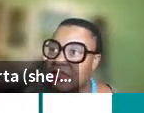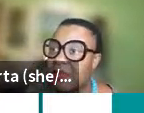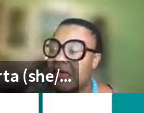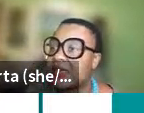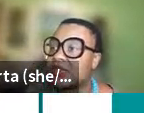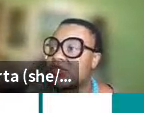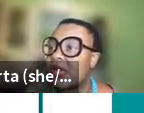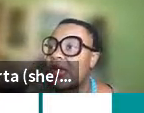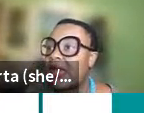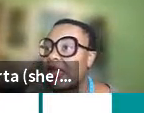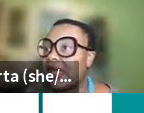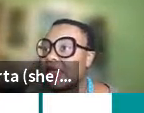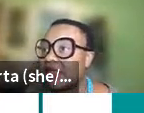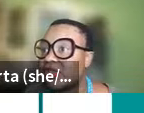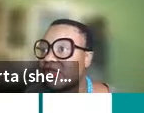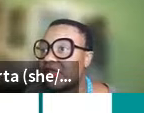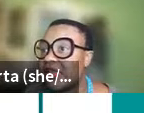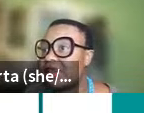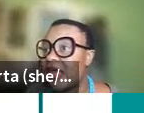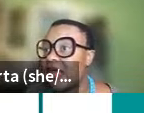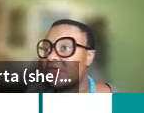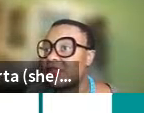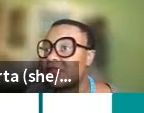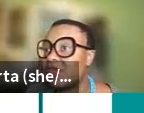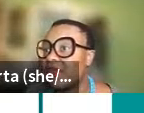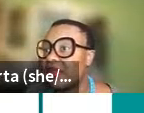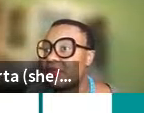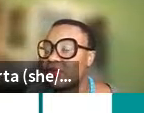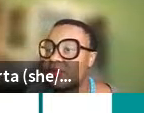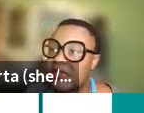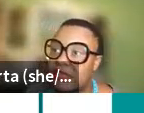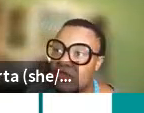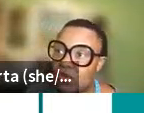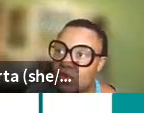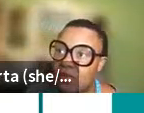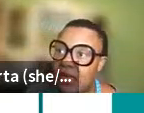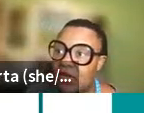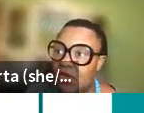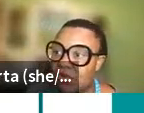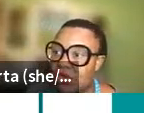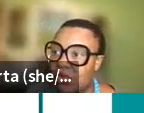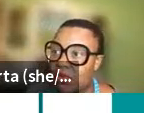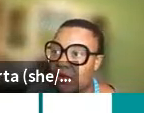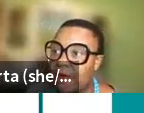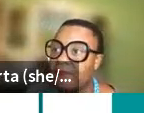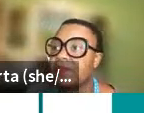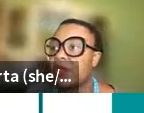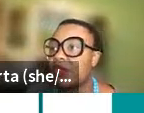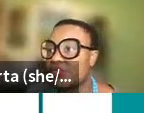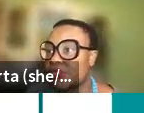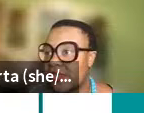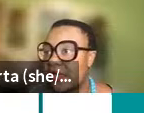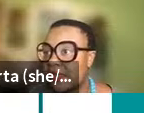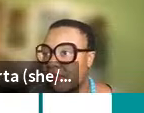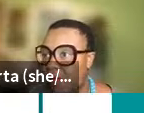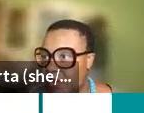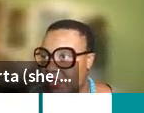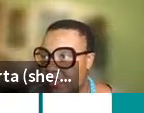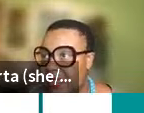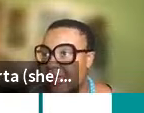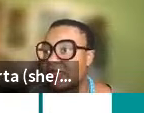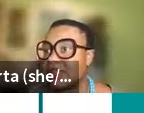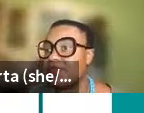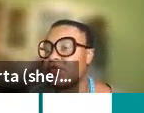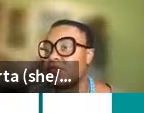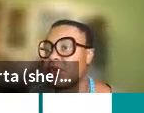English and Spanish. English saved captions are available within Zoom and YouTube. Users can follow